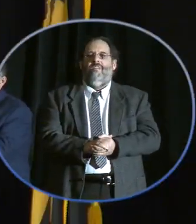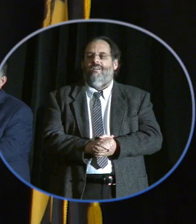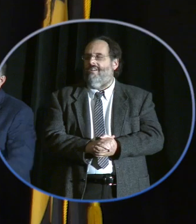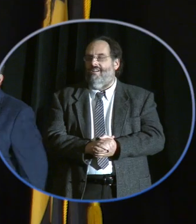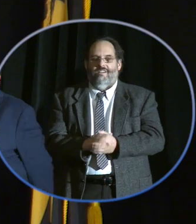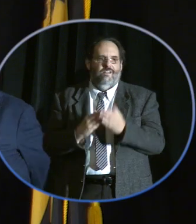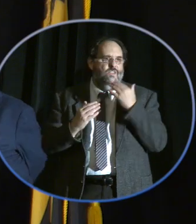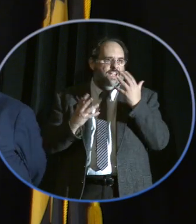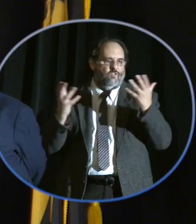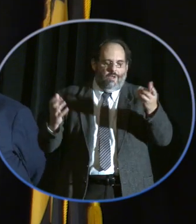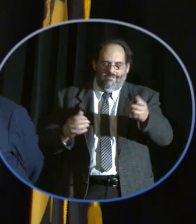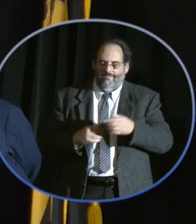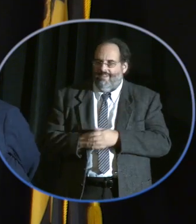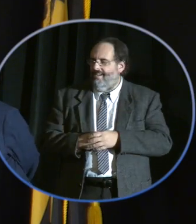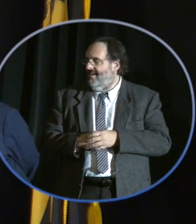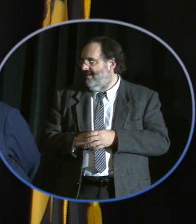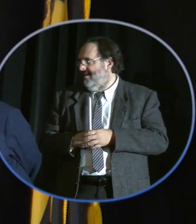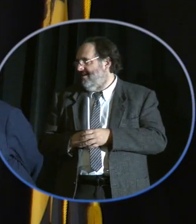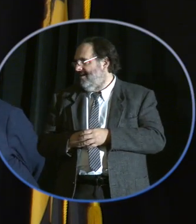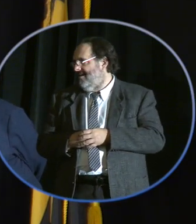Thank you so much,